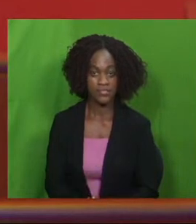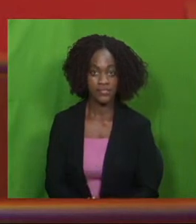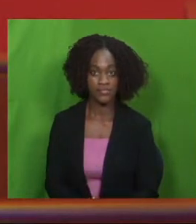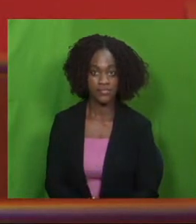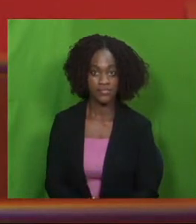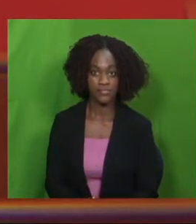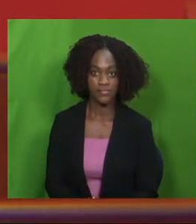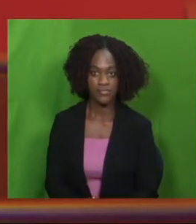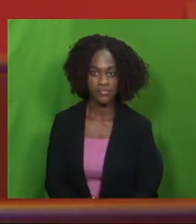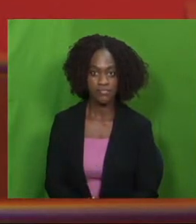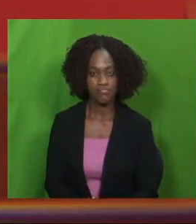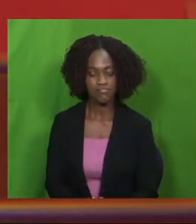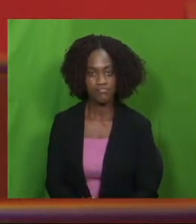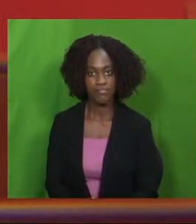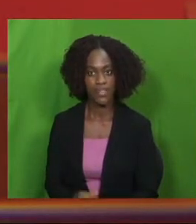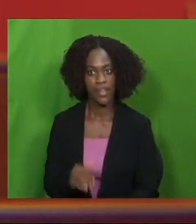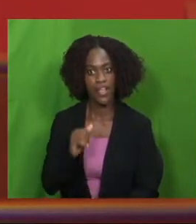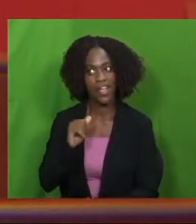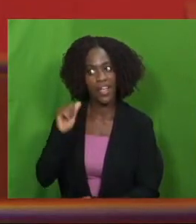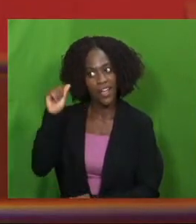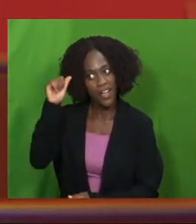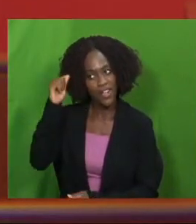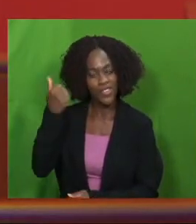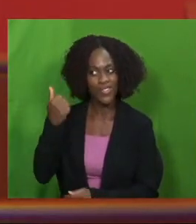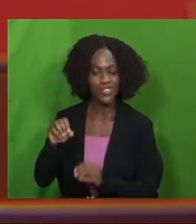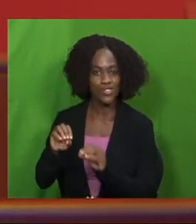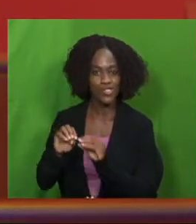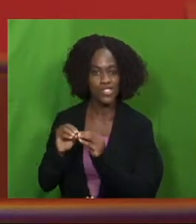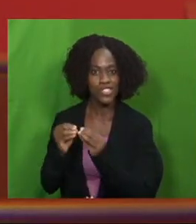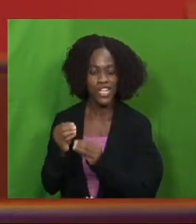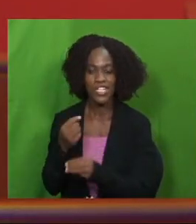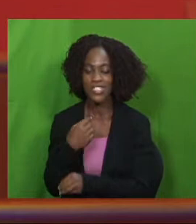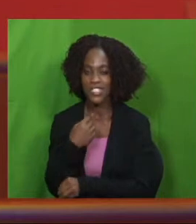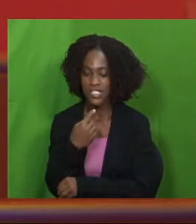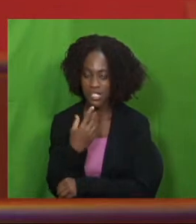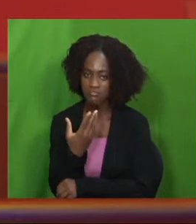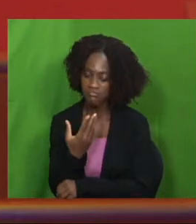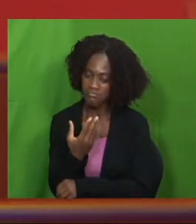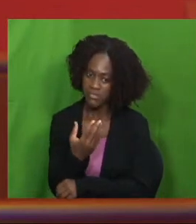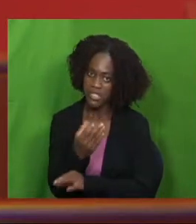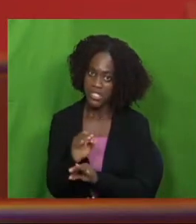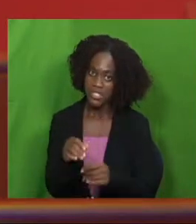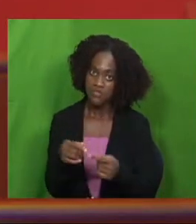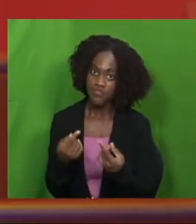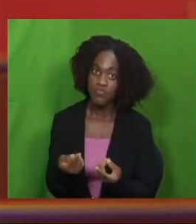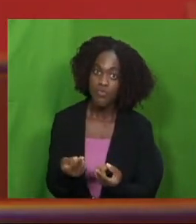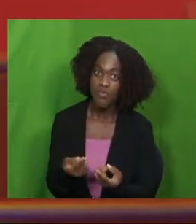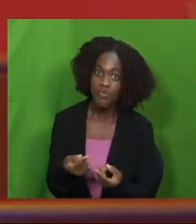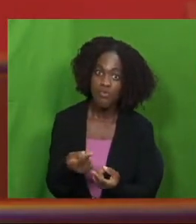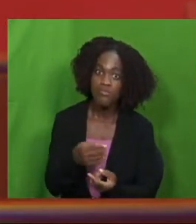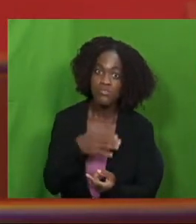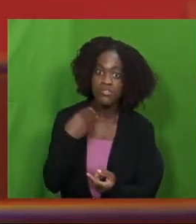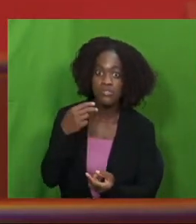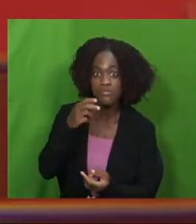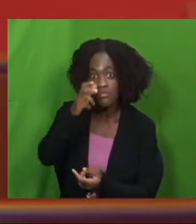The elders in our society say that even when you are going to slaughter a